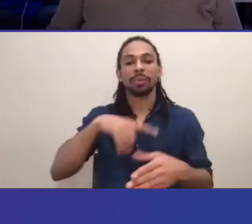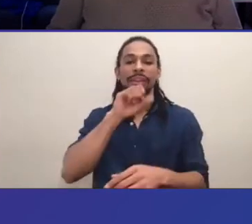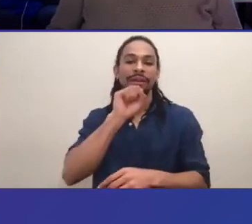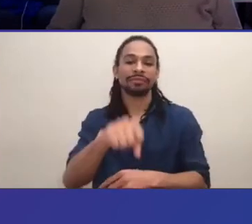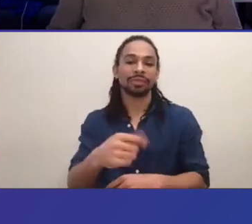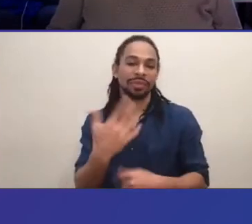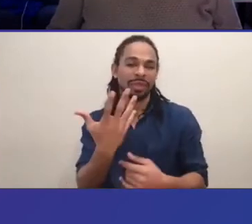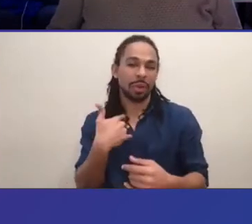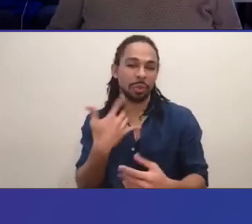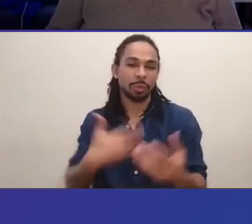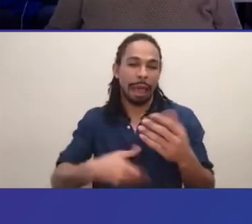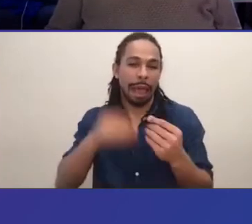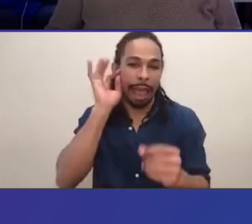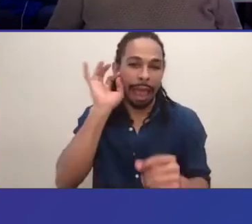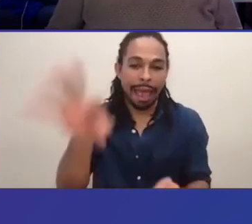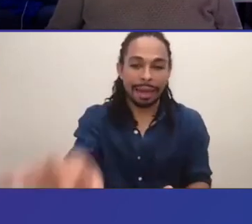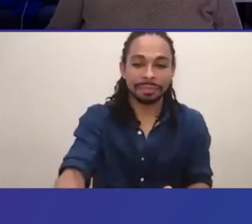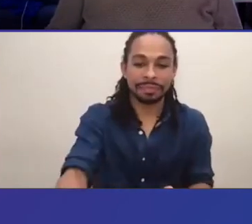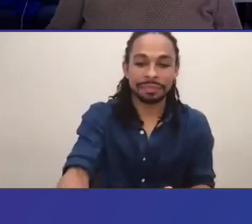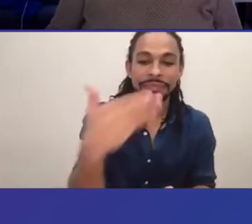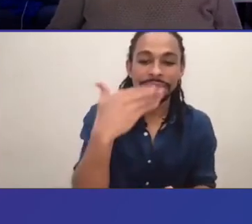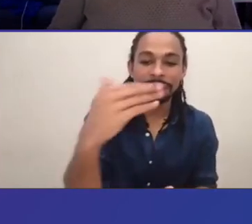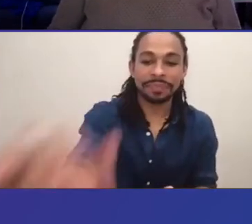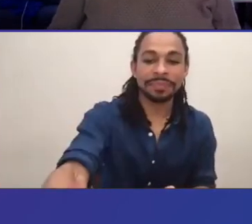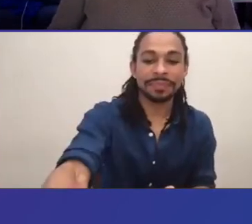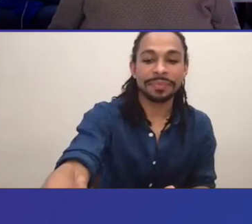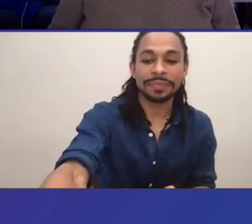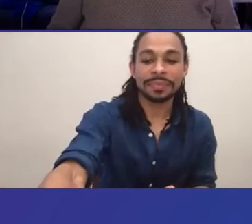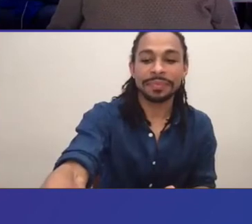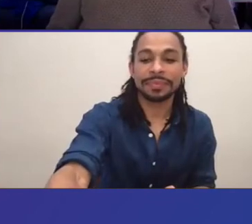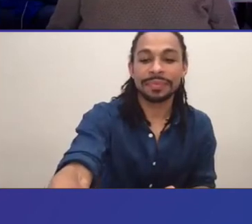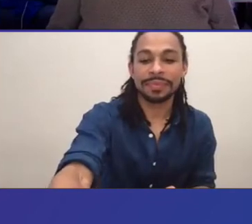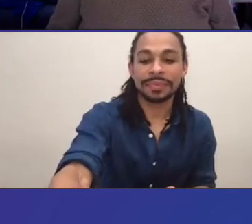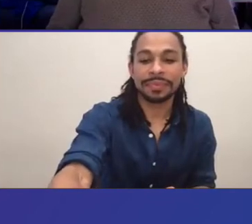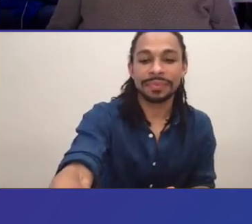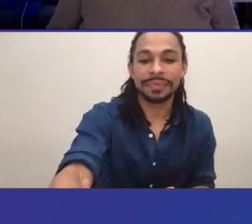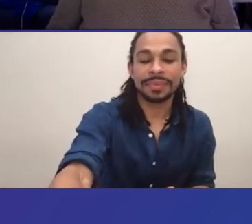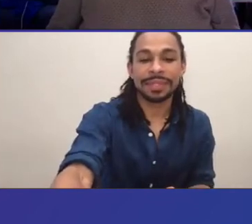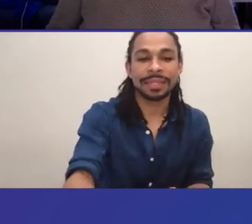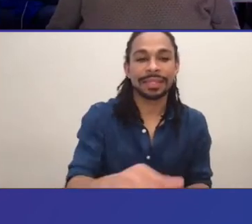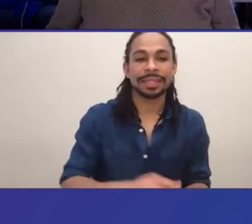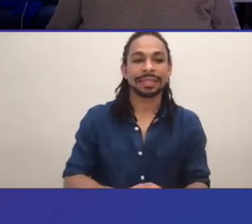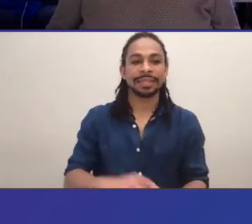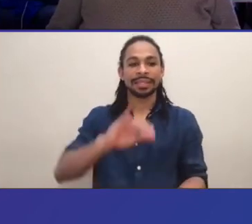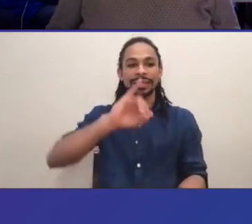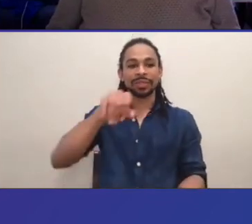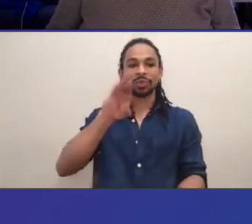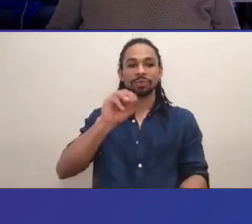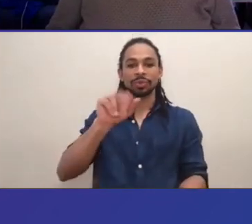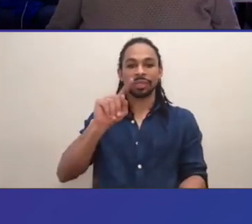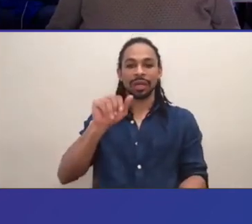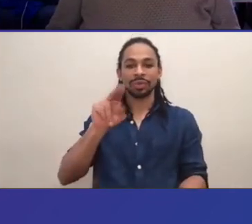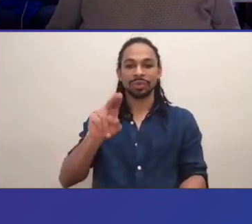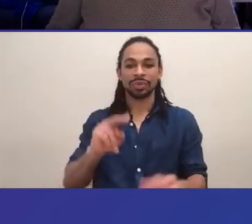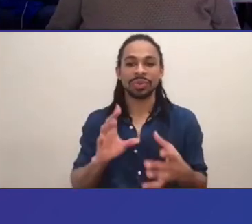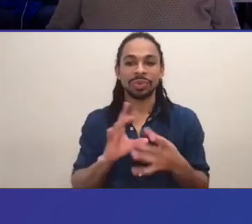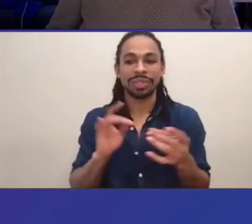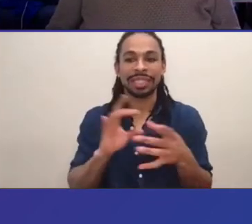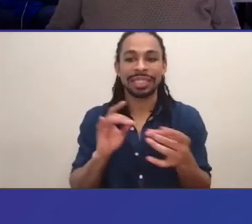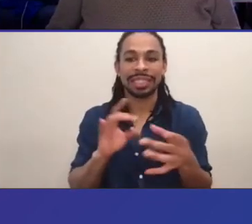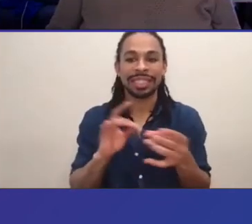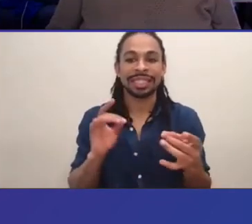Thank you. Thank you, y'all. Brittany, was that a one more point